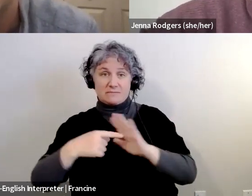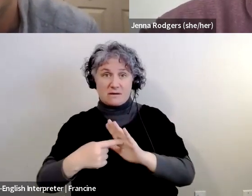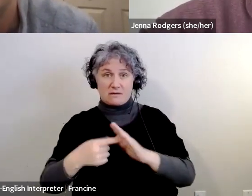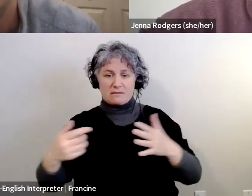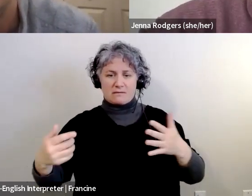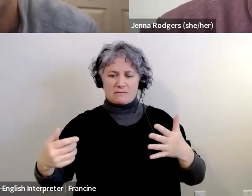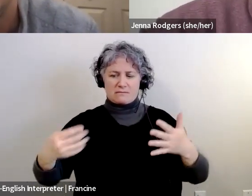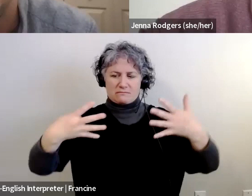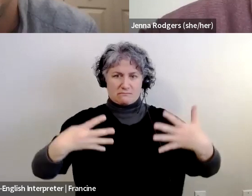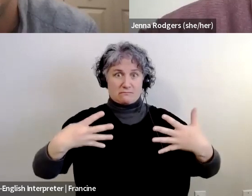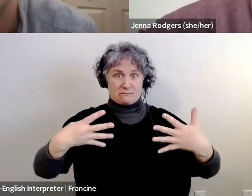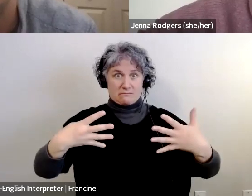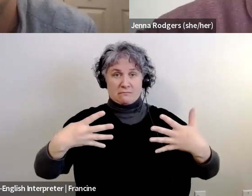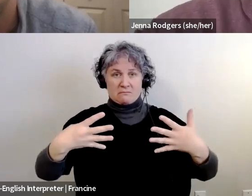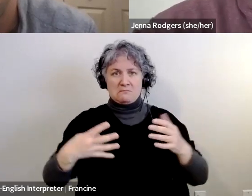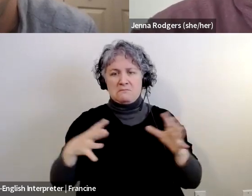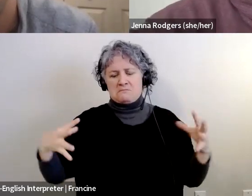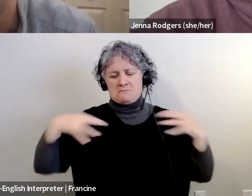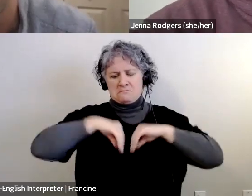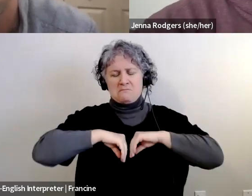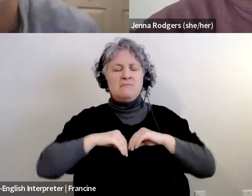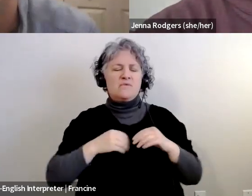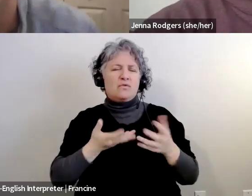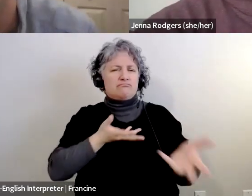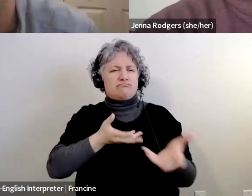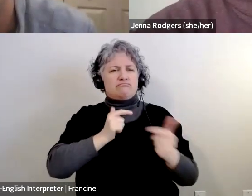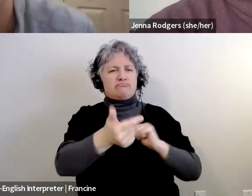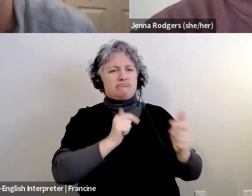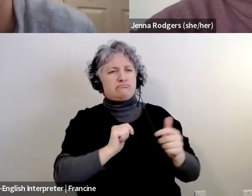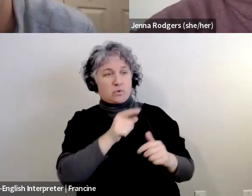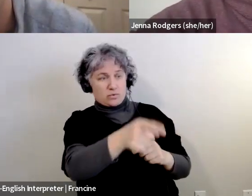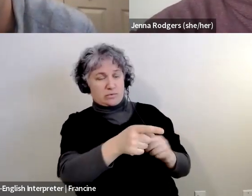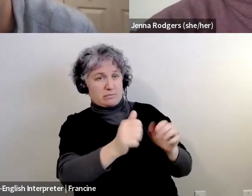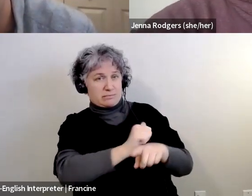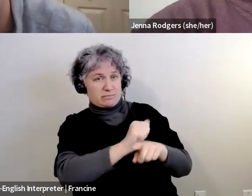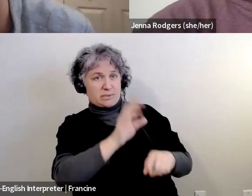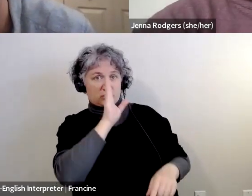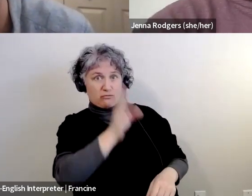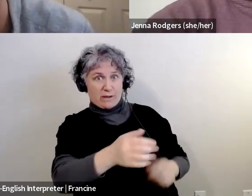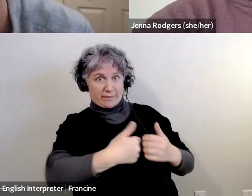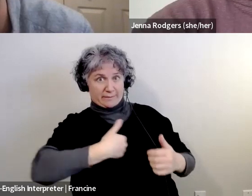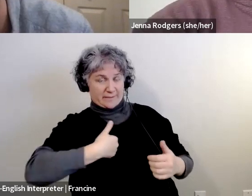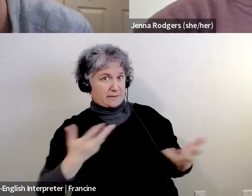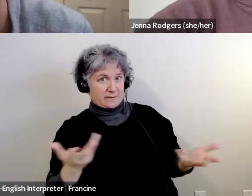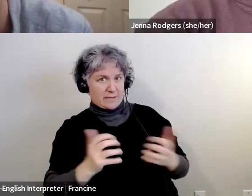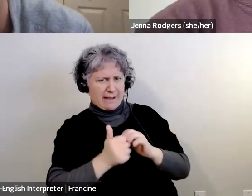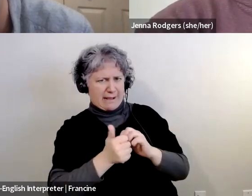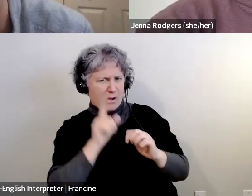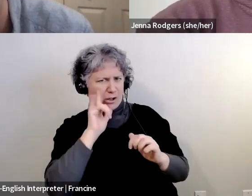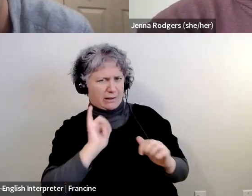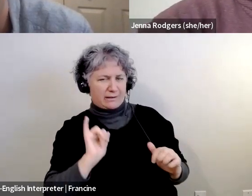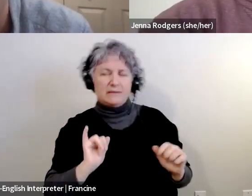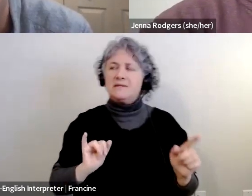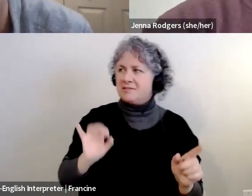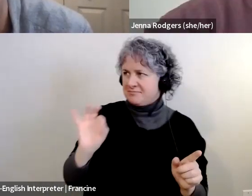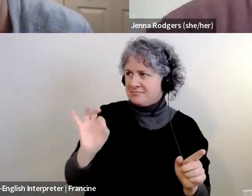might you be direct about this? Yeah. So I think an opportunity to be direct if, so this is brought to your